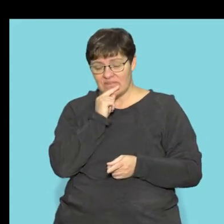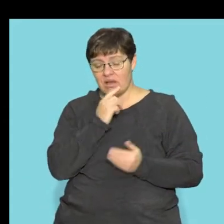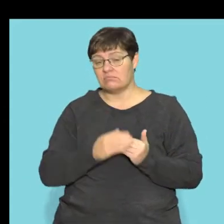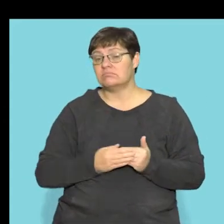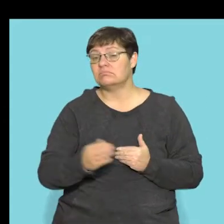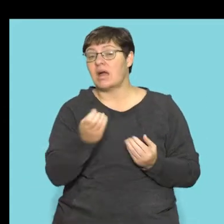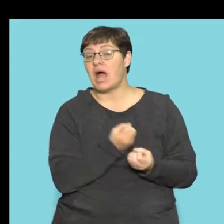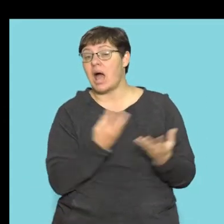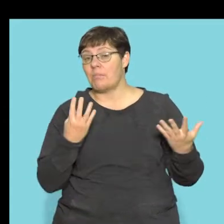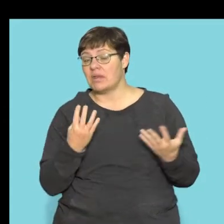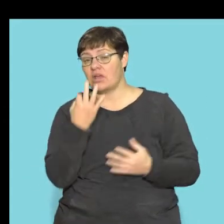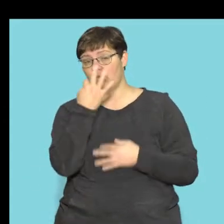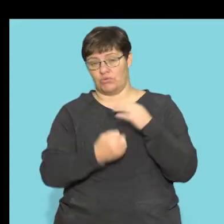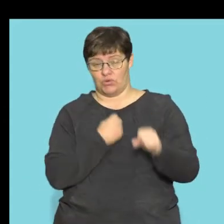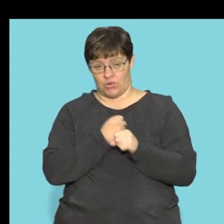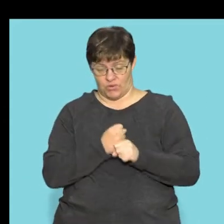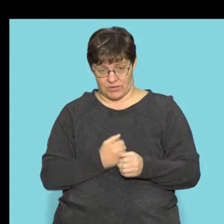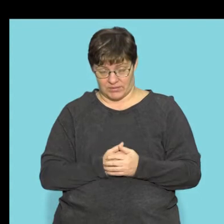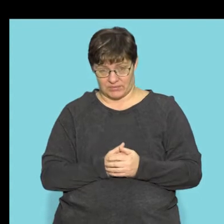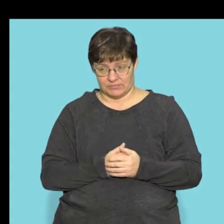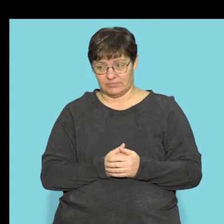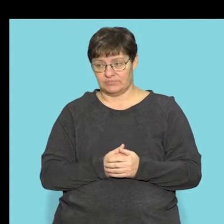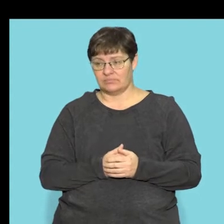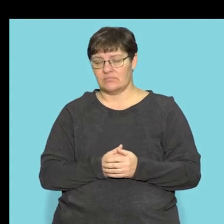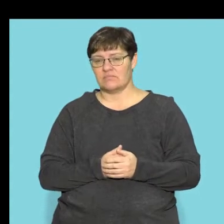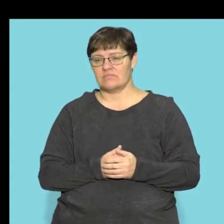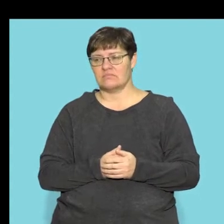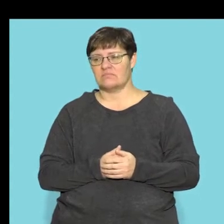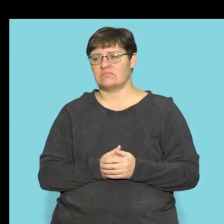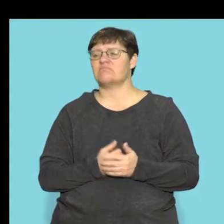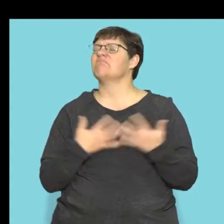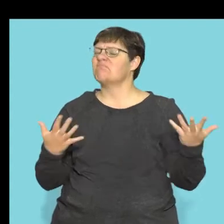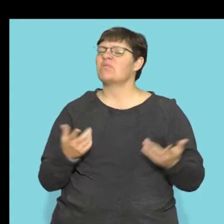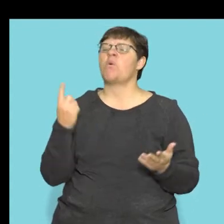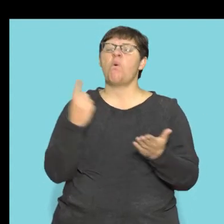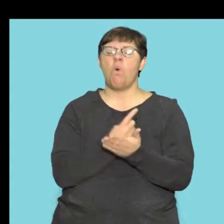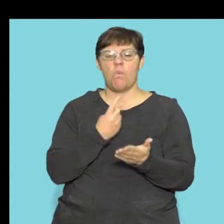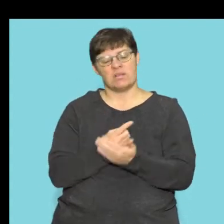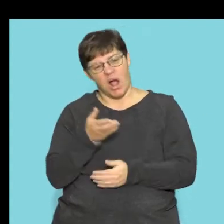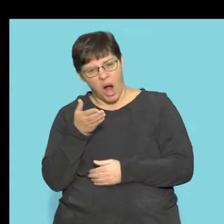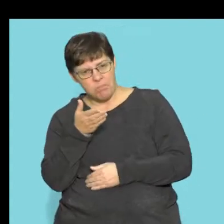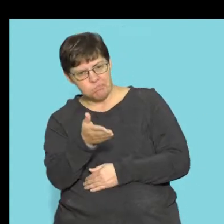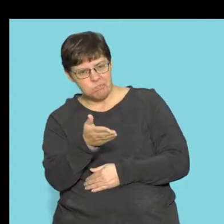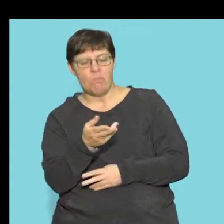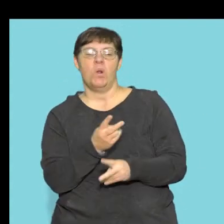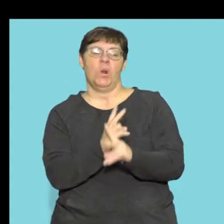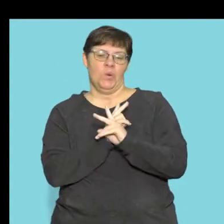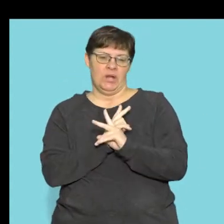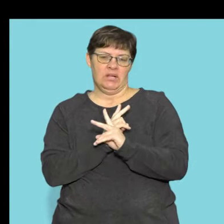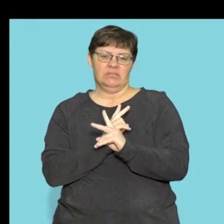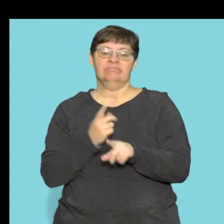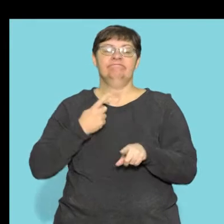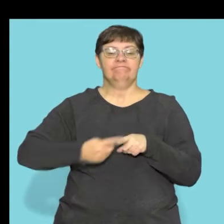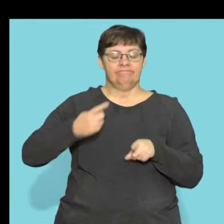repaid over 3 years. You know, this statement will most likely always be there when it comes to a loan.